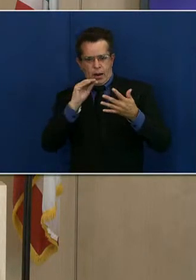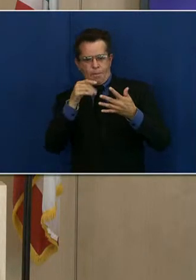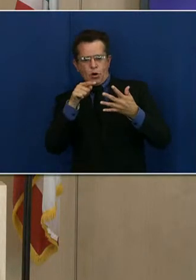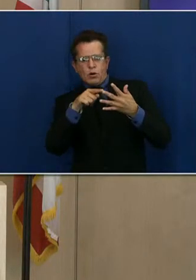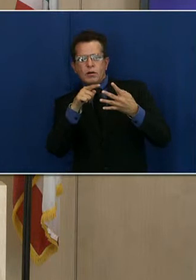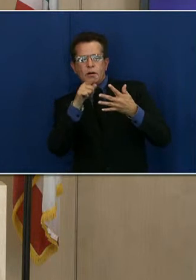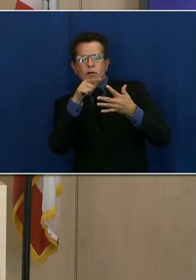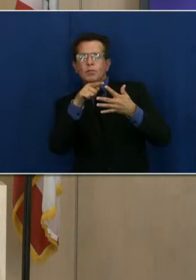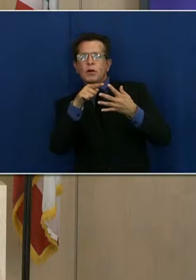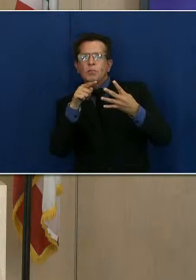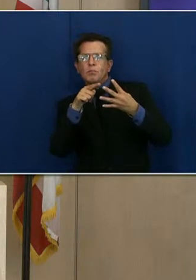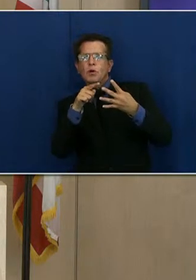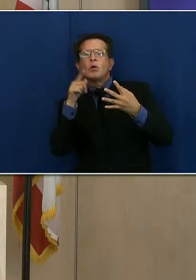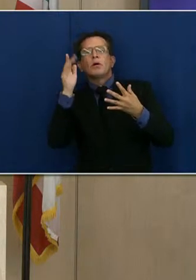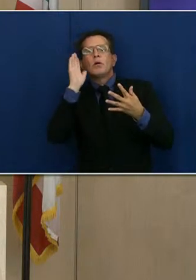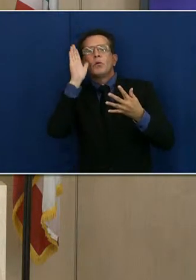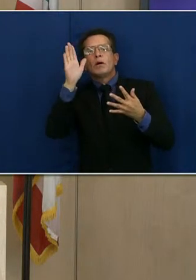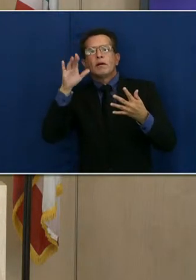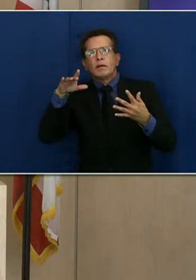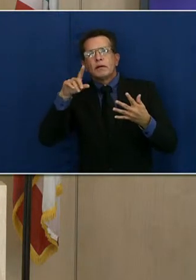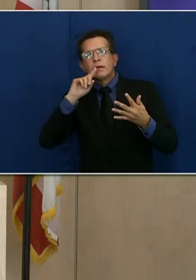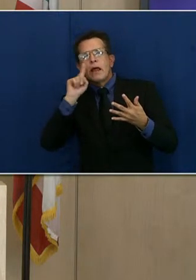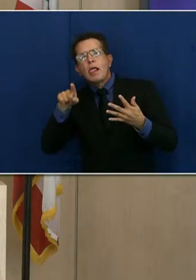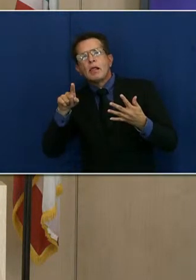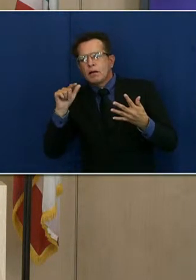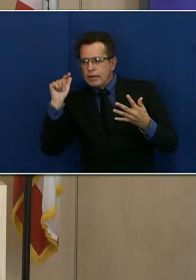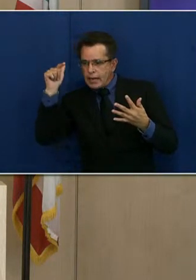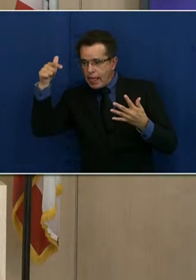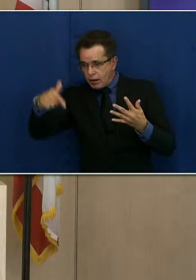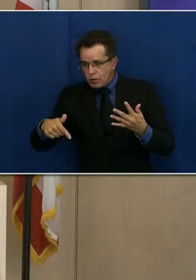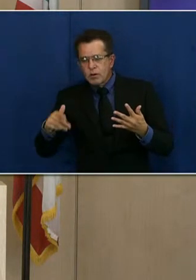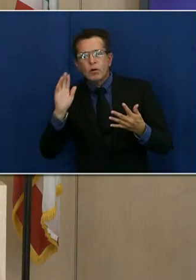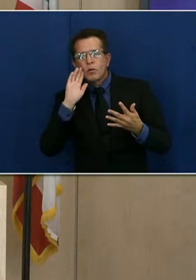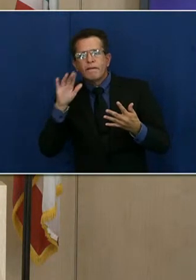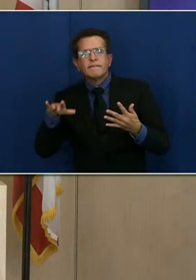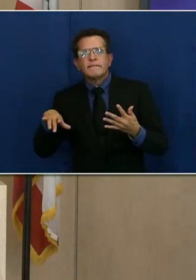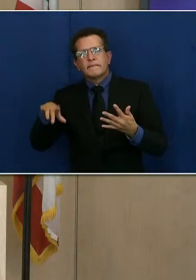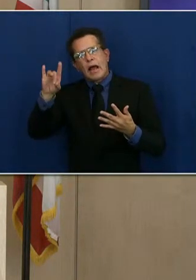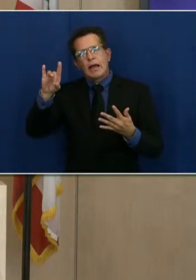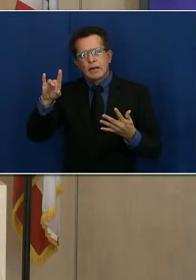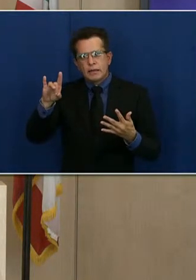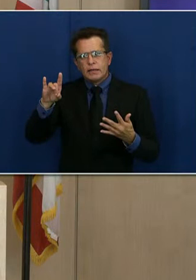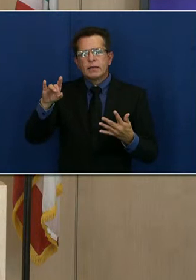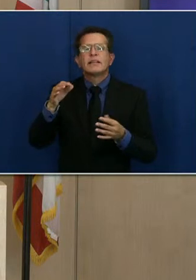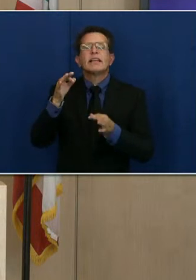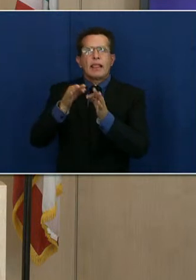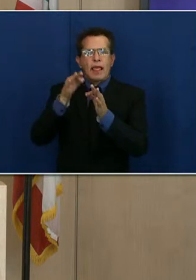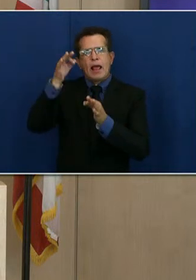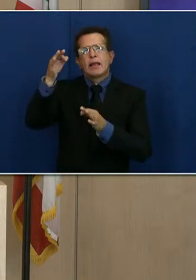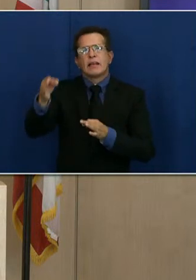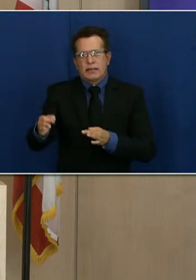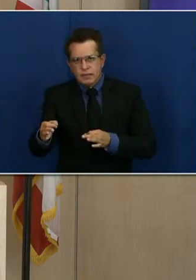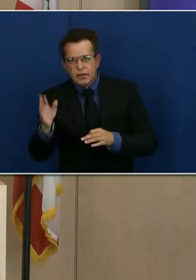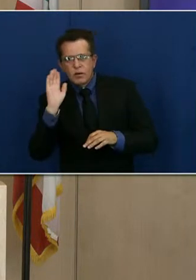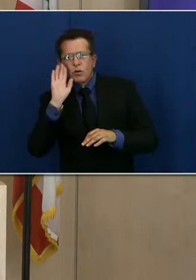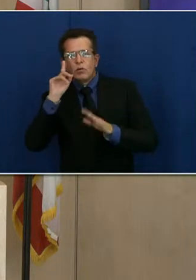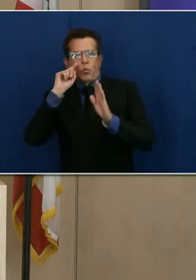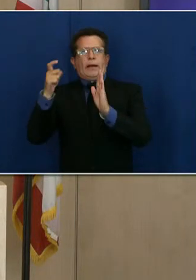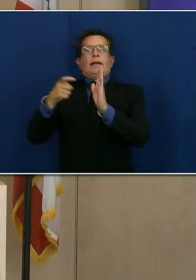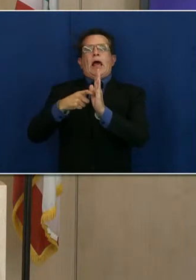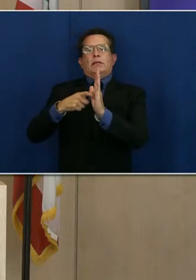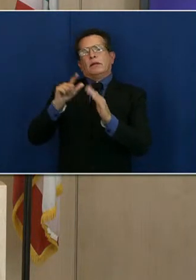more downstream than the death numbers. Can you just talk about what that means? It's delayed. That's what it means.